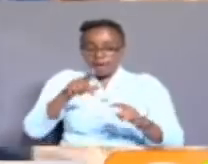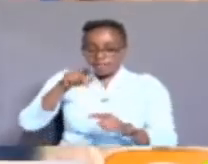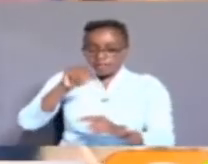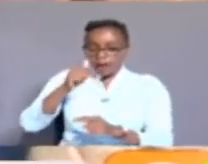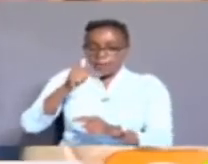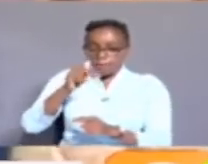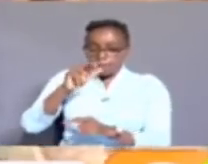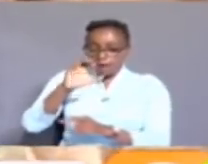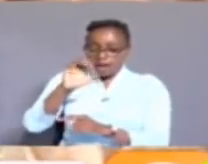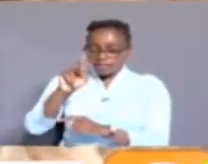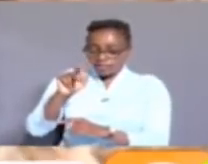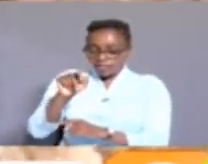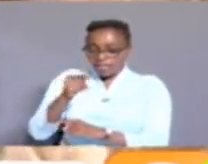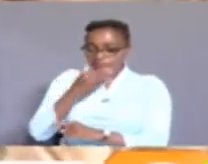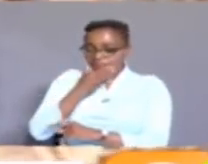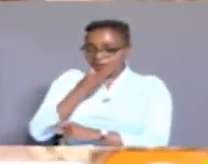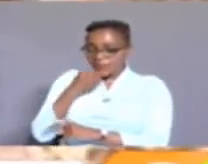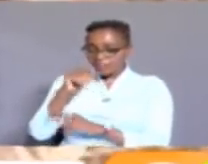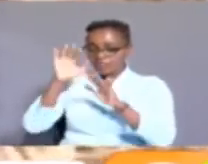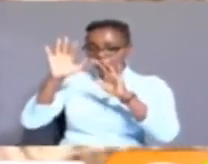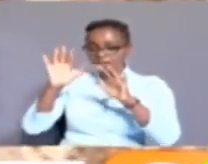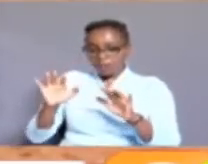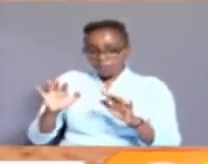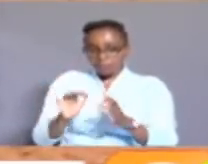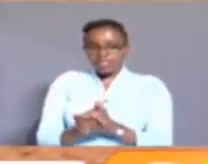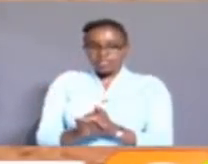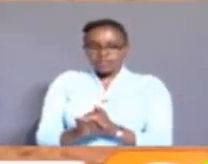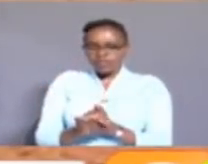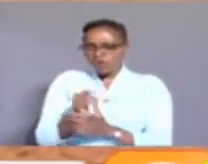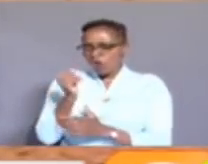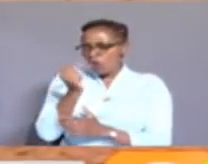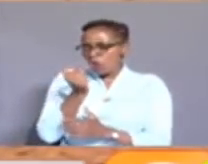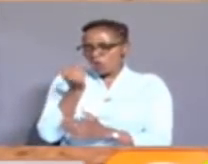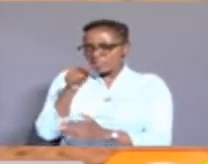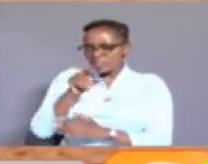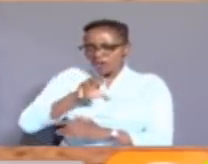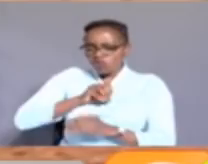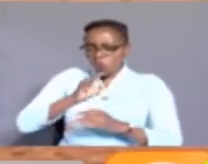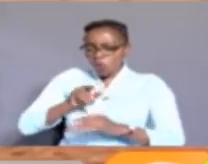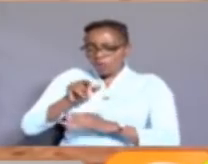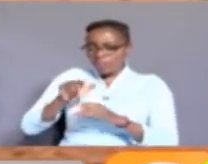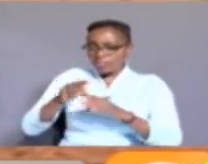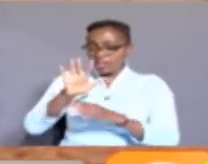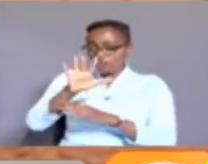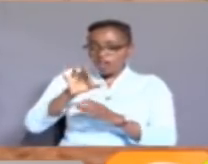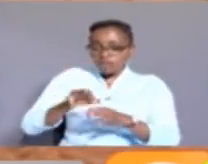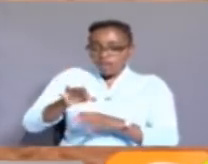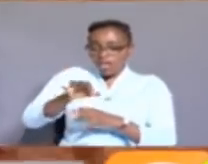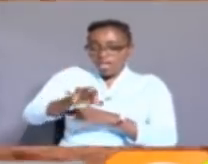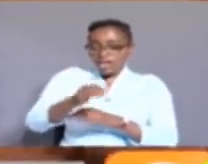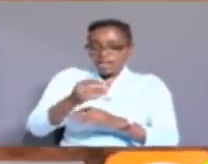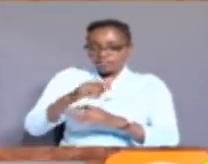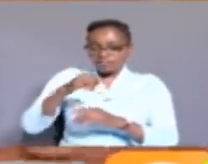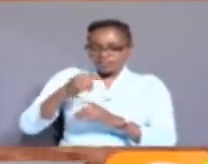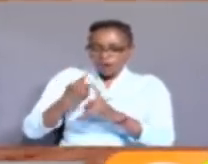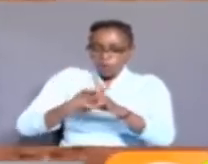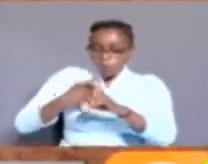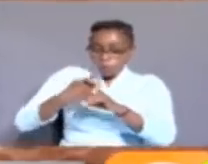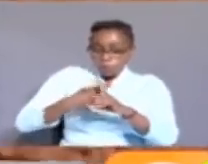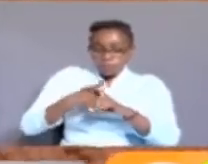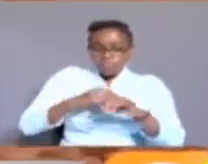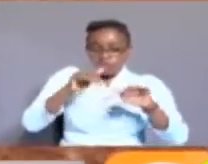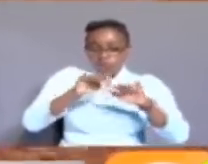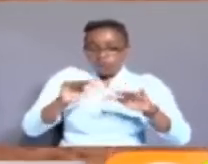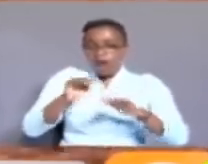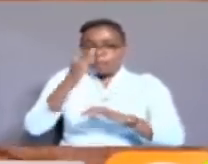Jomo, this is as important as it gets. Not because he's the owner of this 5-acre potato farm, but because he knows